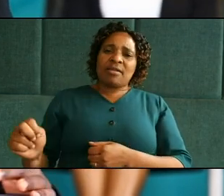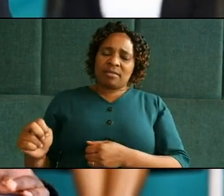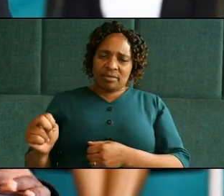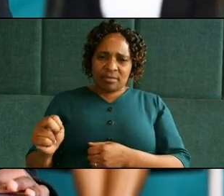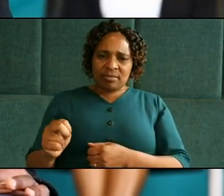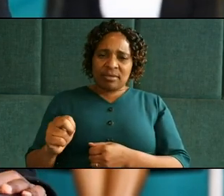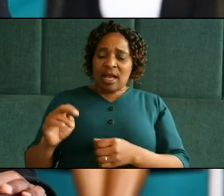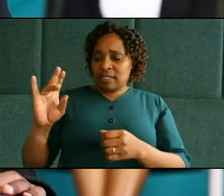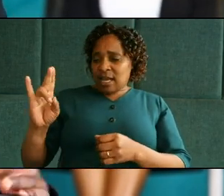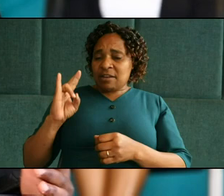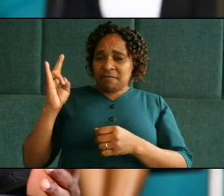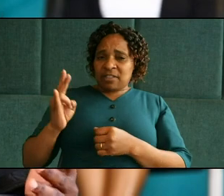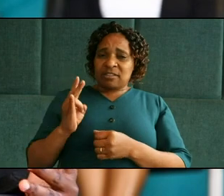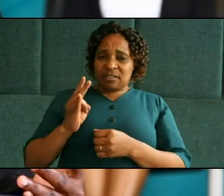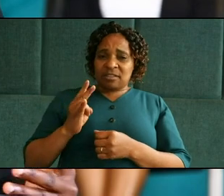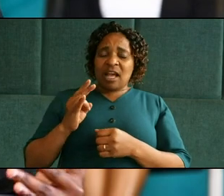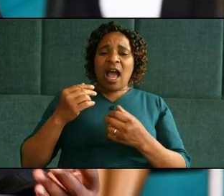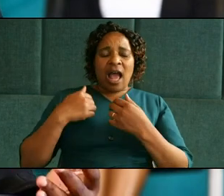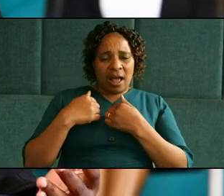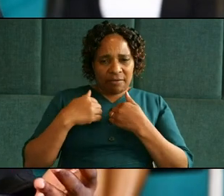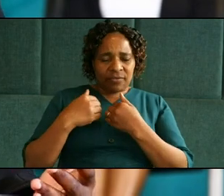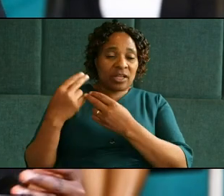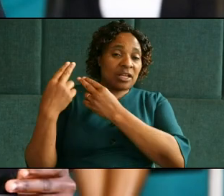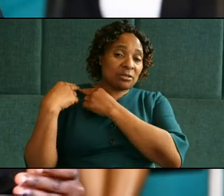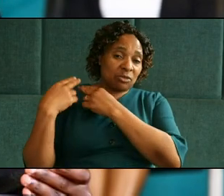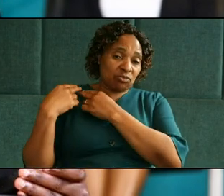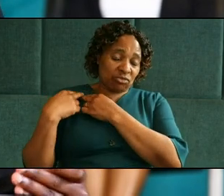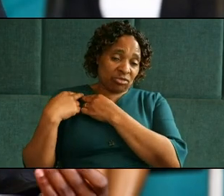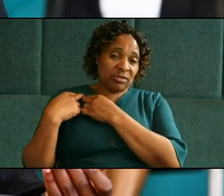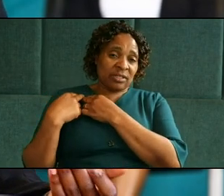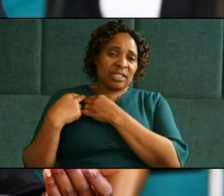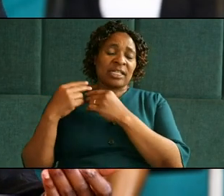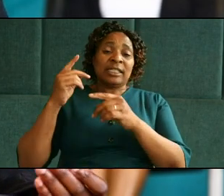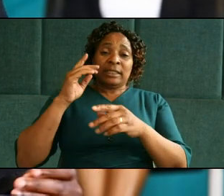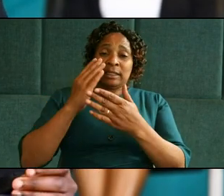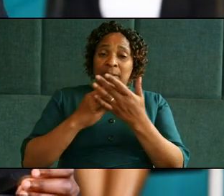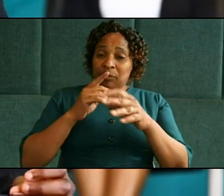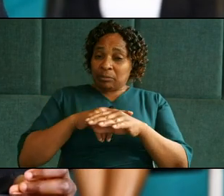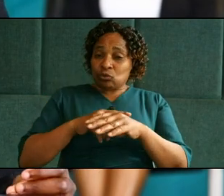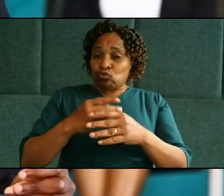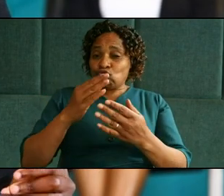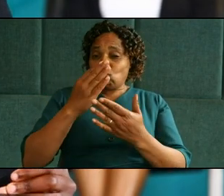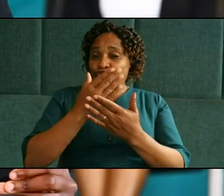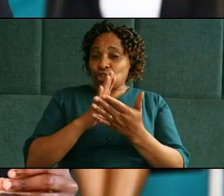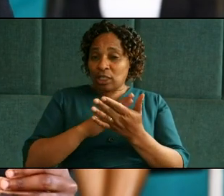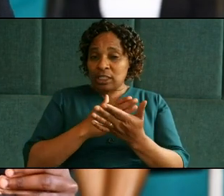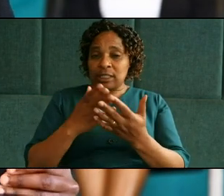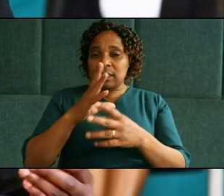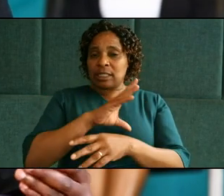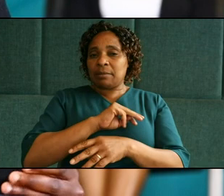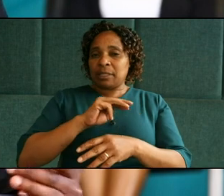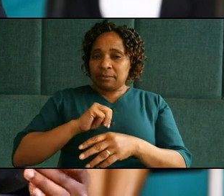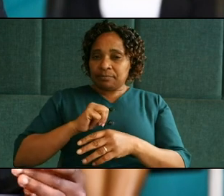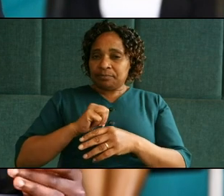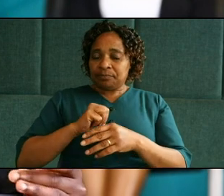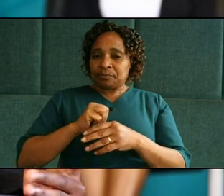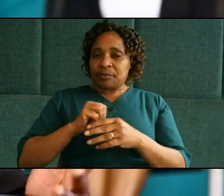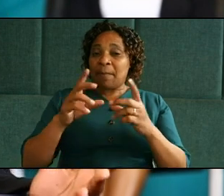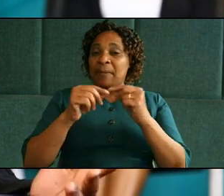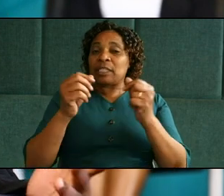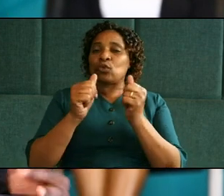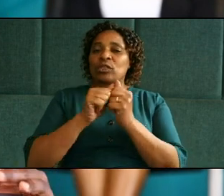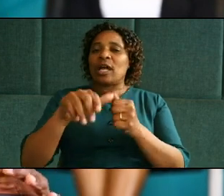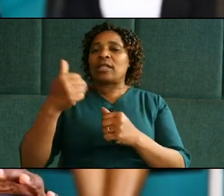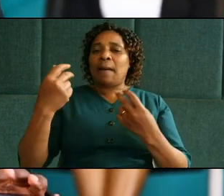as Adventists have the responsibility to bear in terms of sharing the message with other people. It may not involve